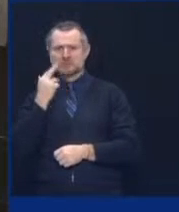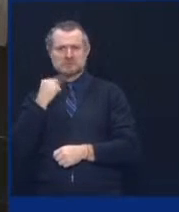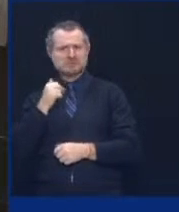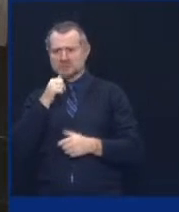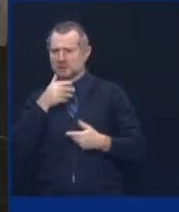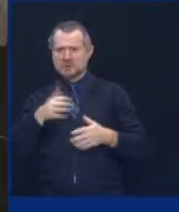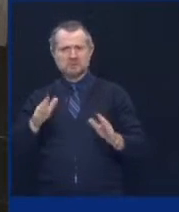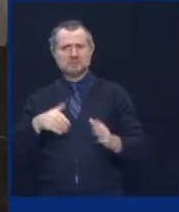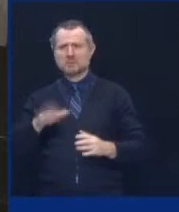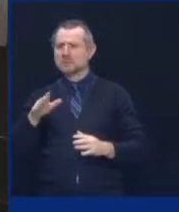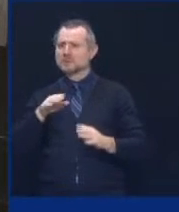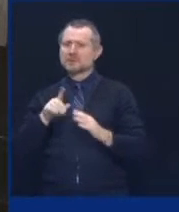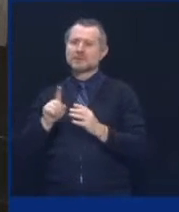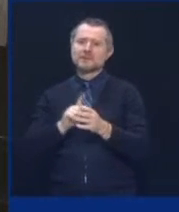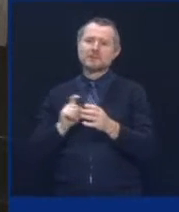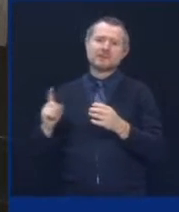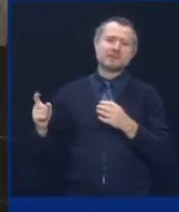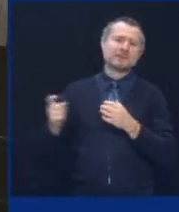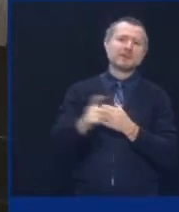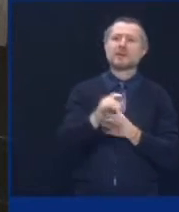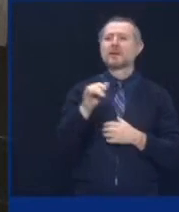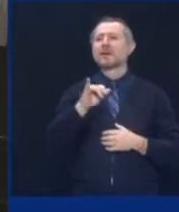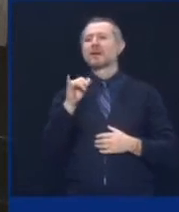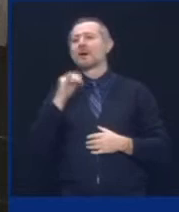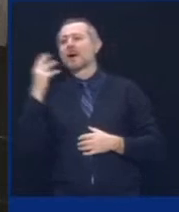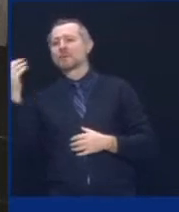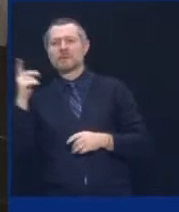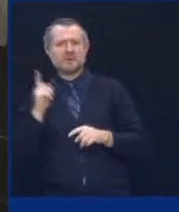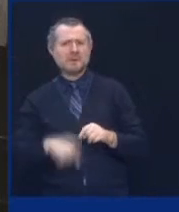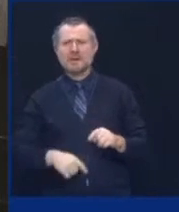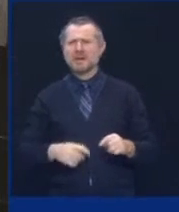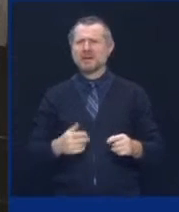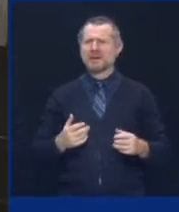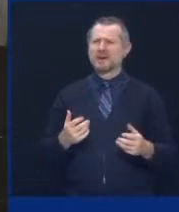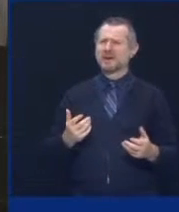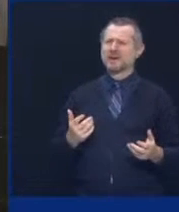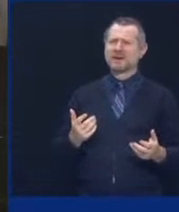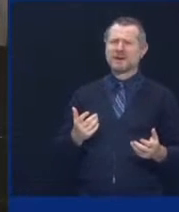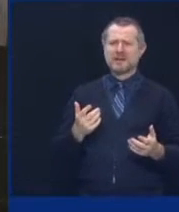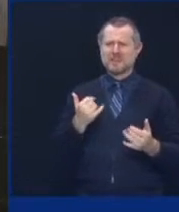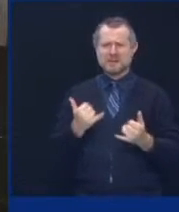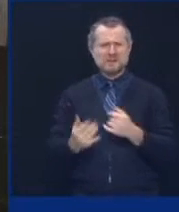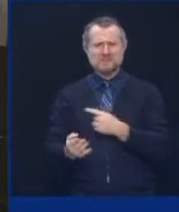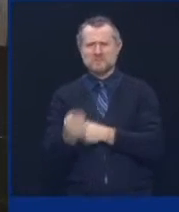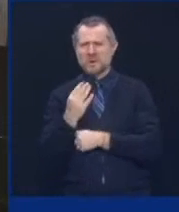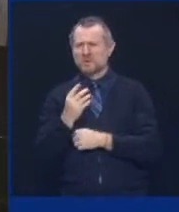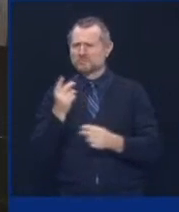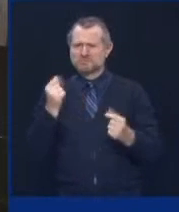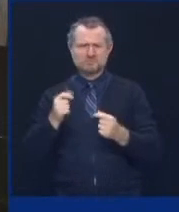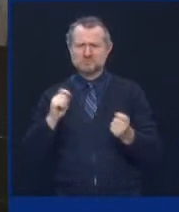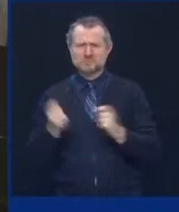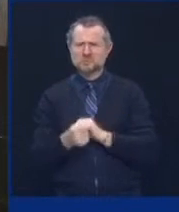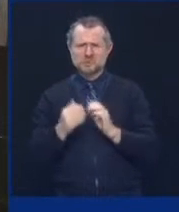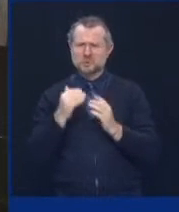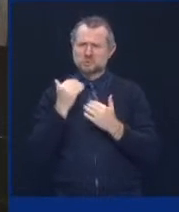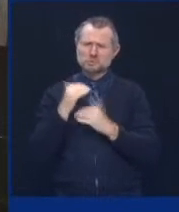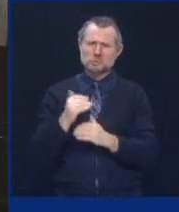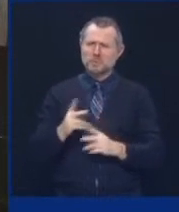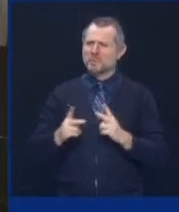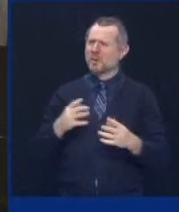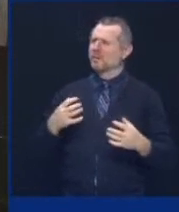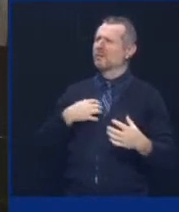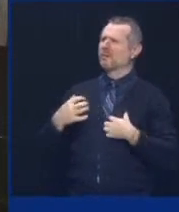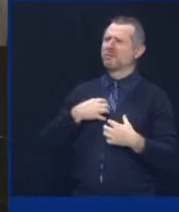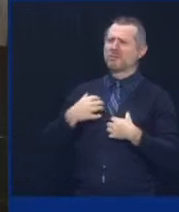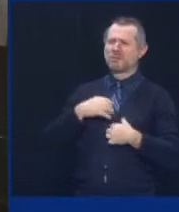a backyard garden or rooftop. That was quickly changed this morning after an uproar. How did this happen in the